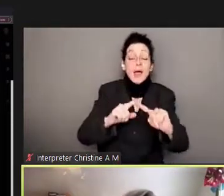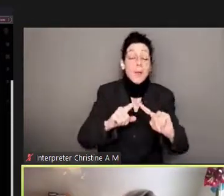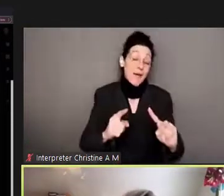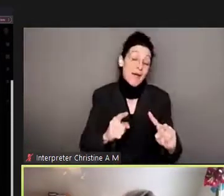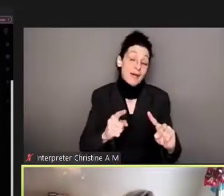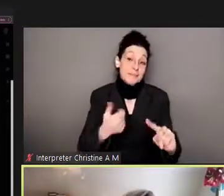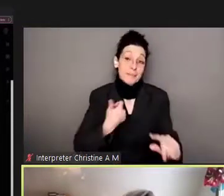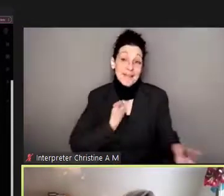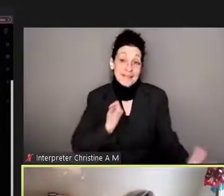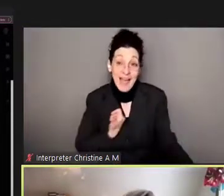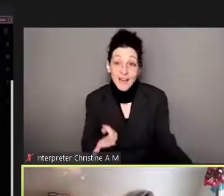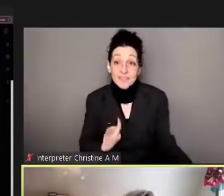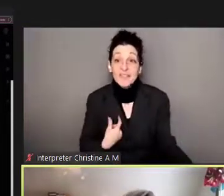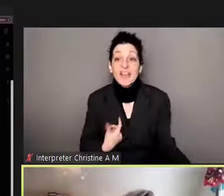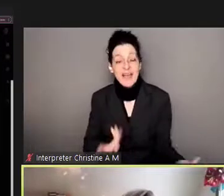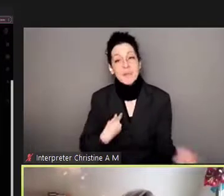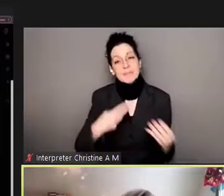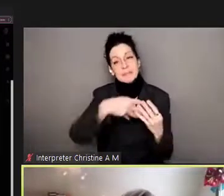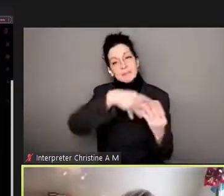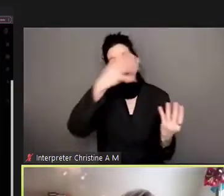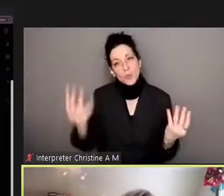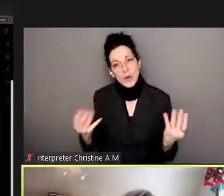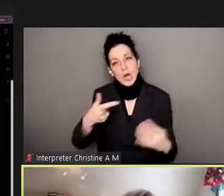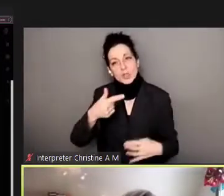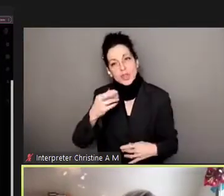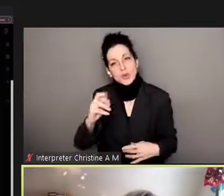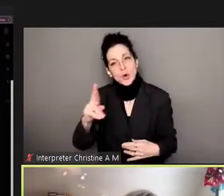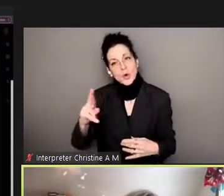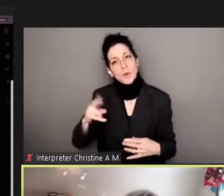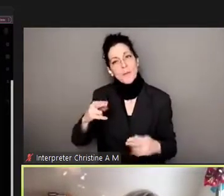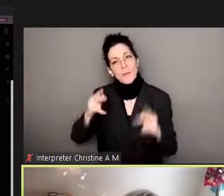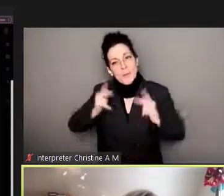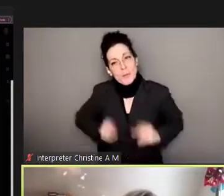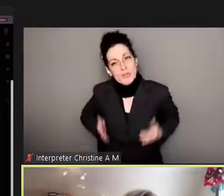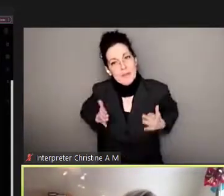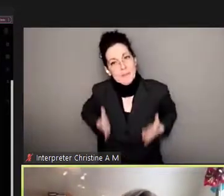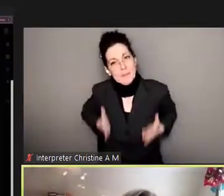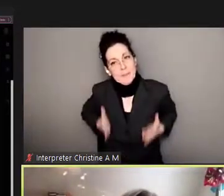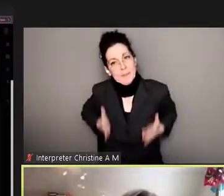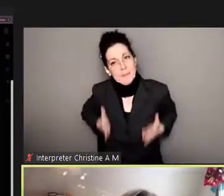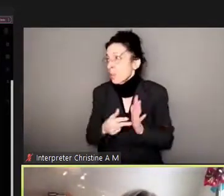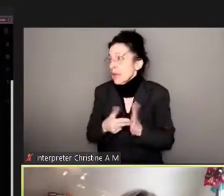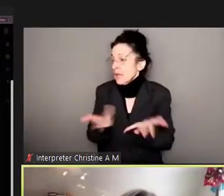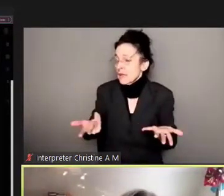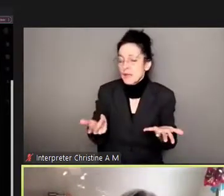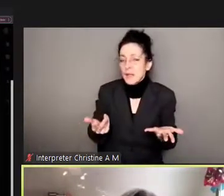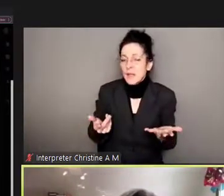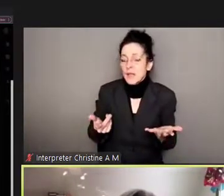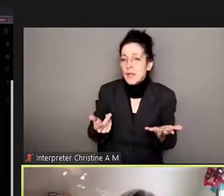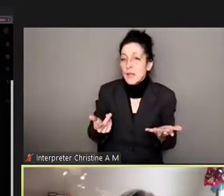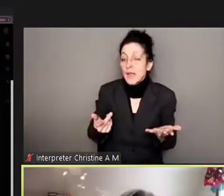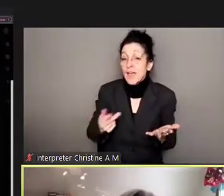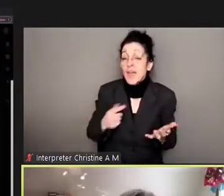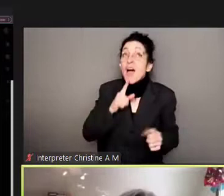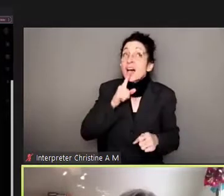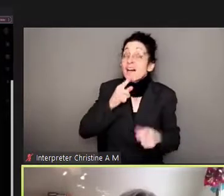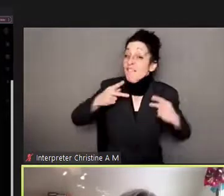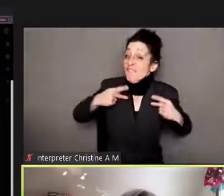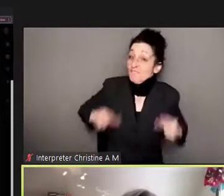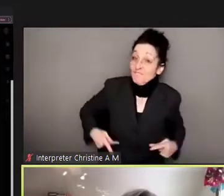person that the actual amount of physical space in a room might not be what's keeping me from moving around